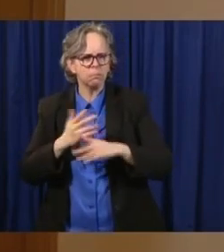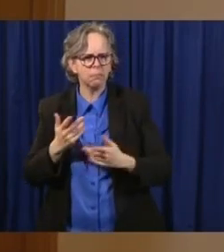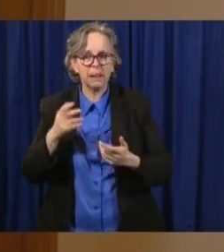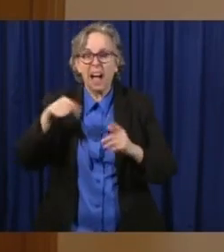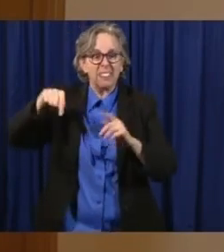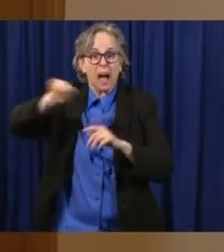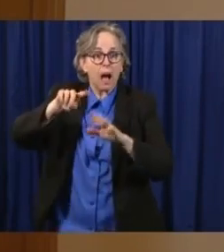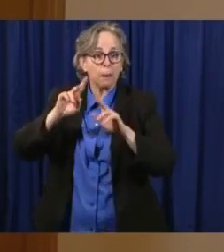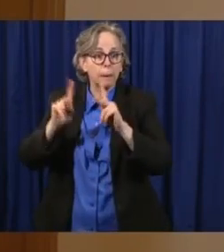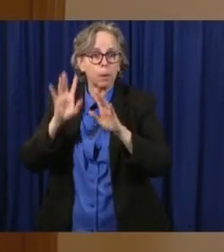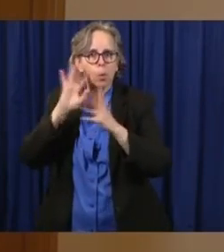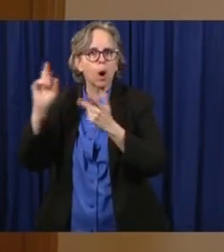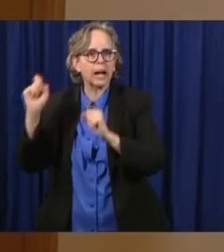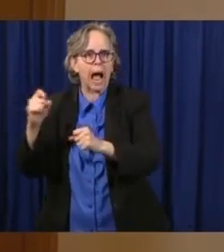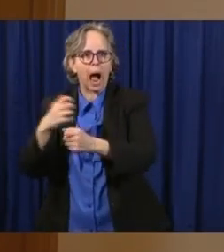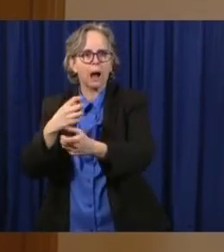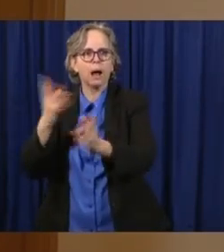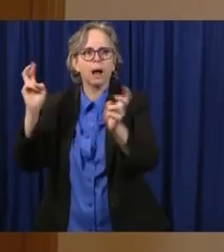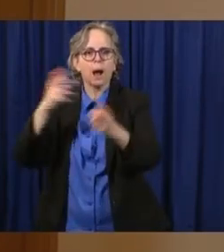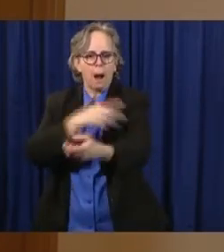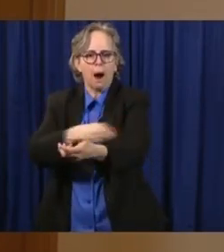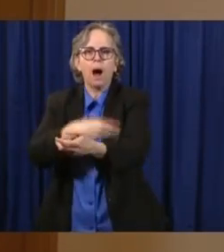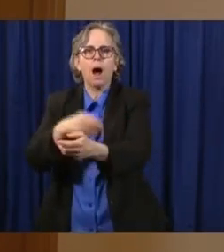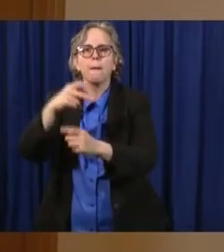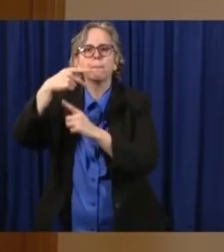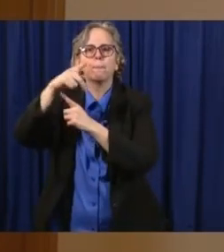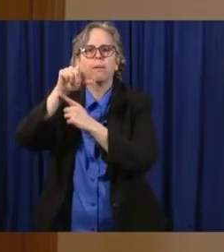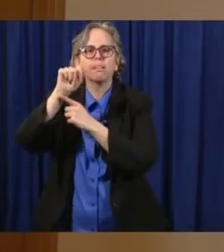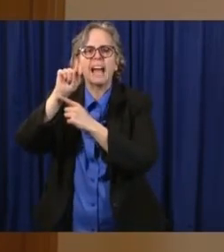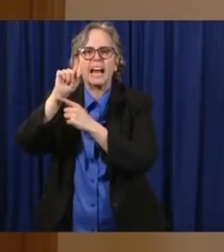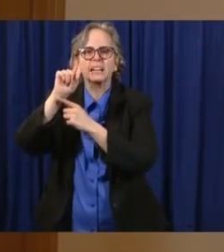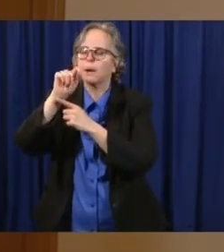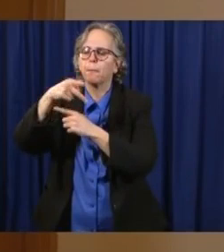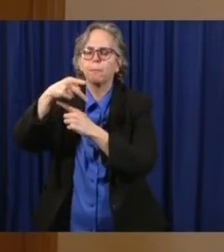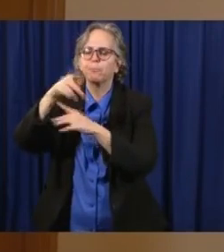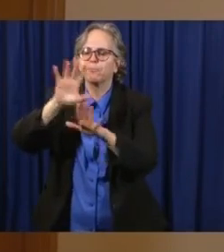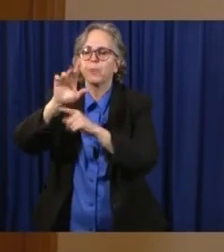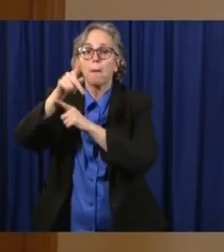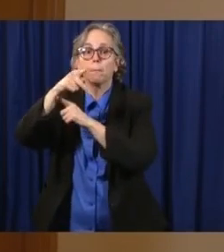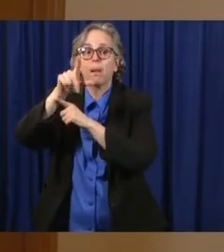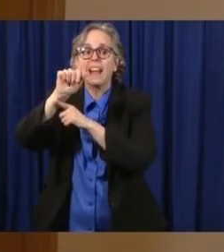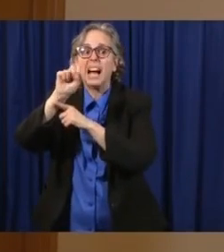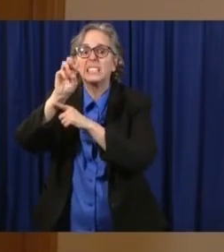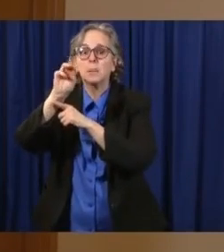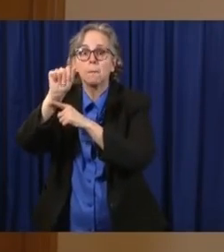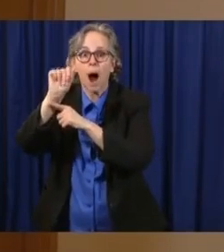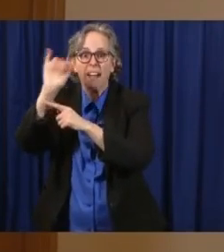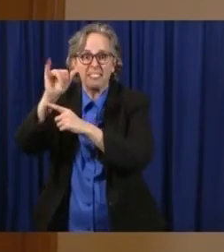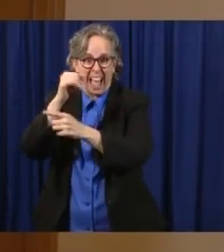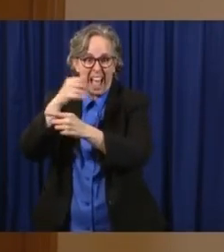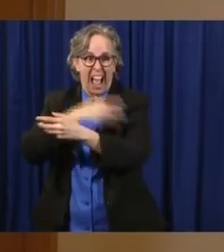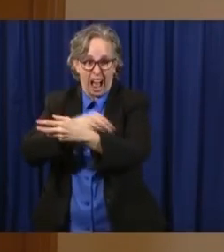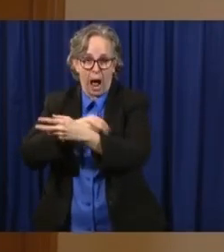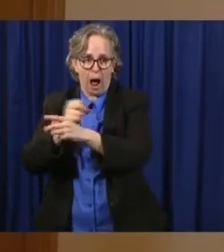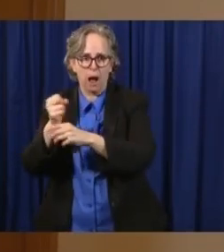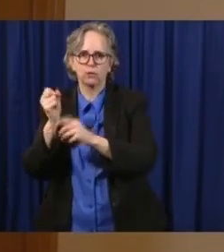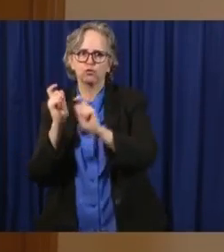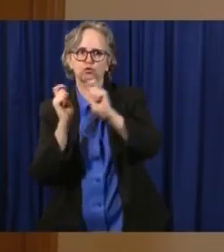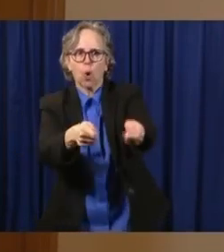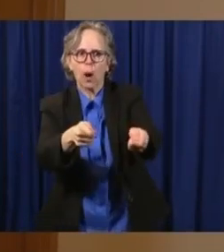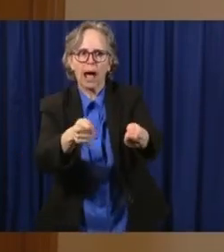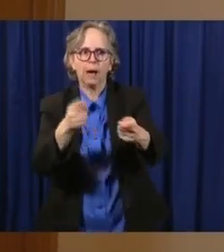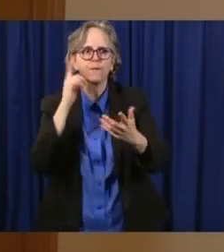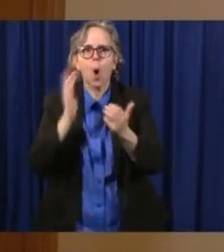plasma so that we can use antibodies as a form of treatment. So the blues growing is how we are going to